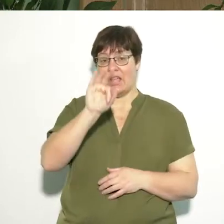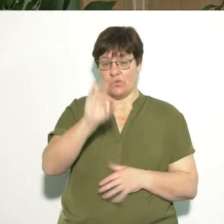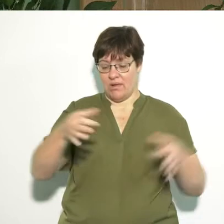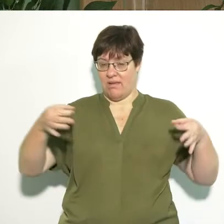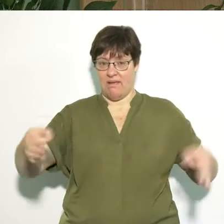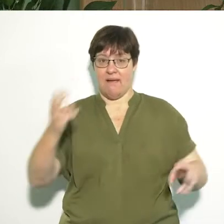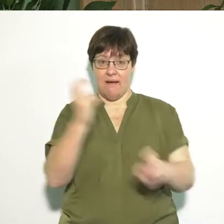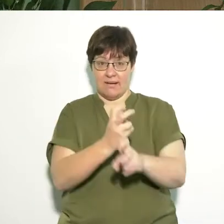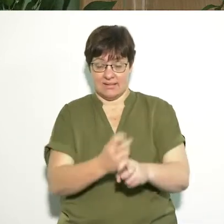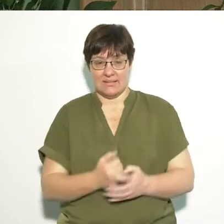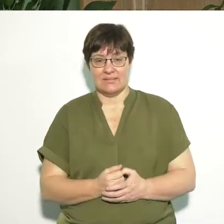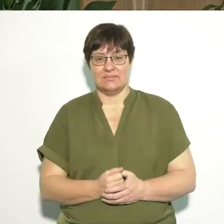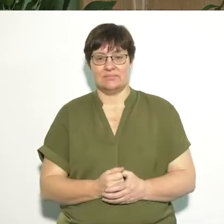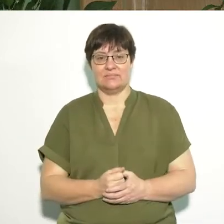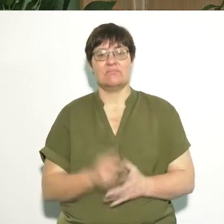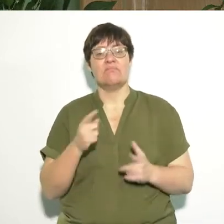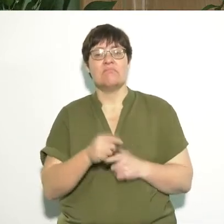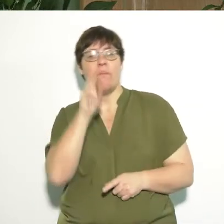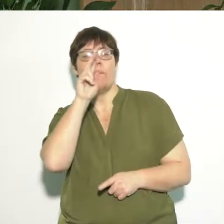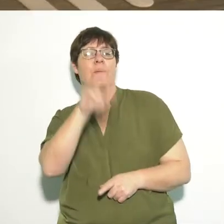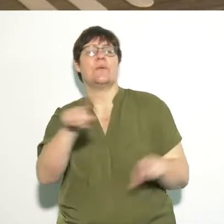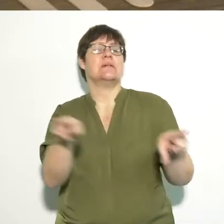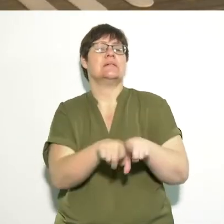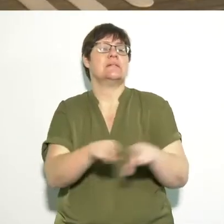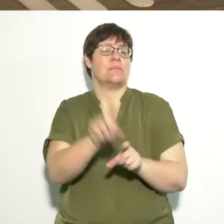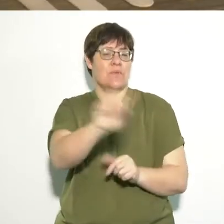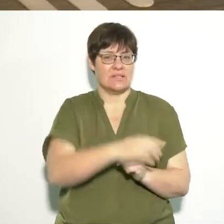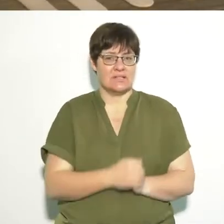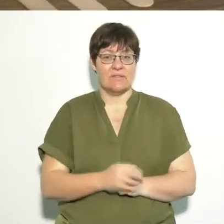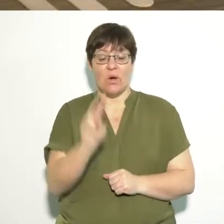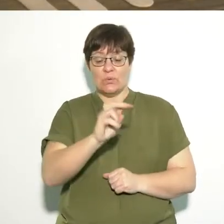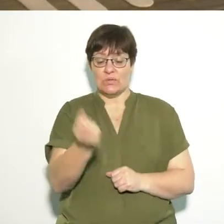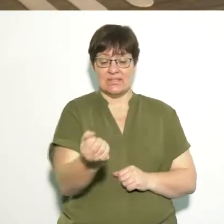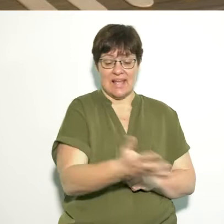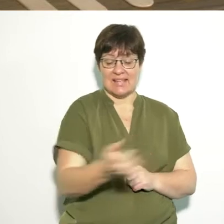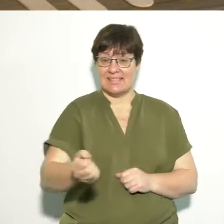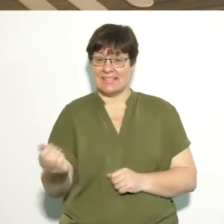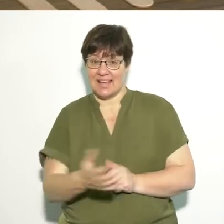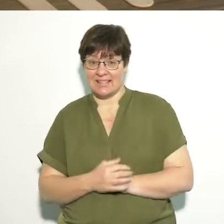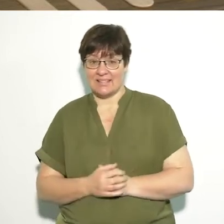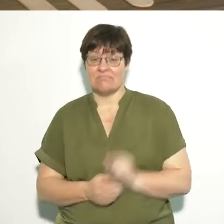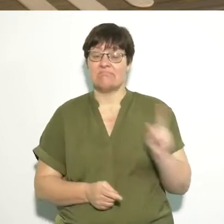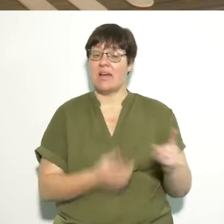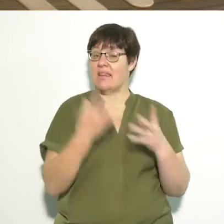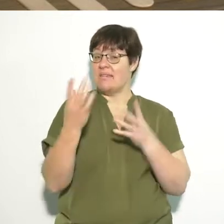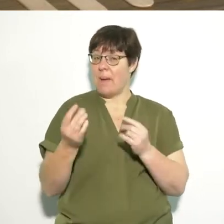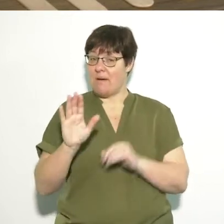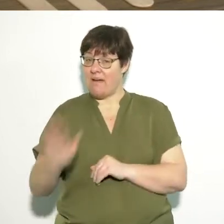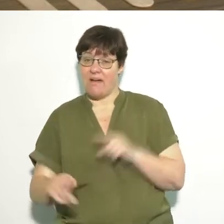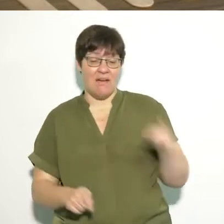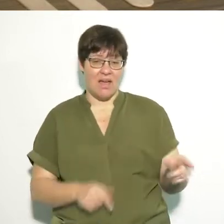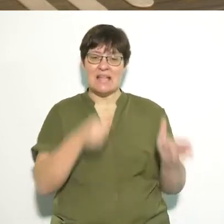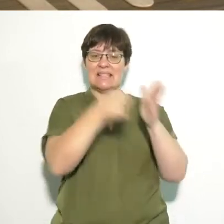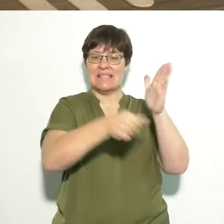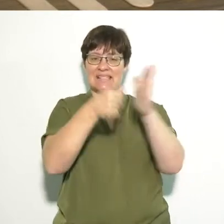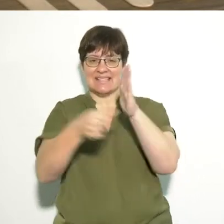A3 cardboard piece of paper. So this is what our goodies are going to look like at the end. I've got 2 dice over here, I've got one from numbers, and I've